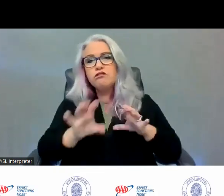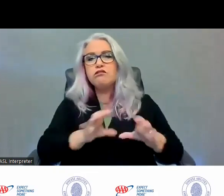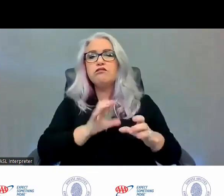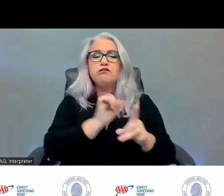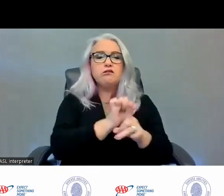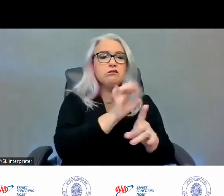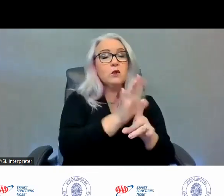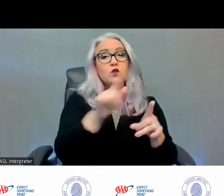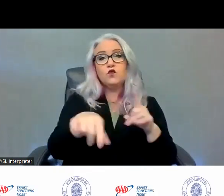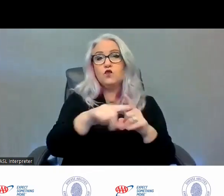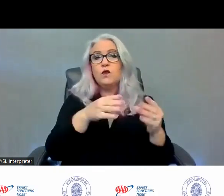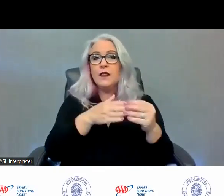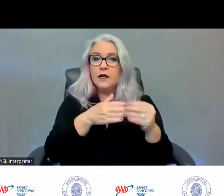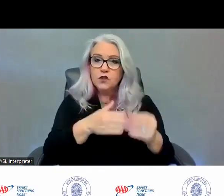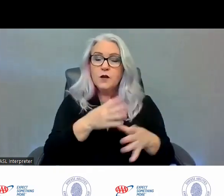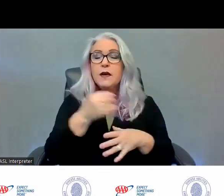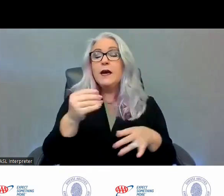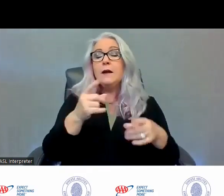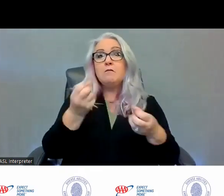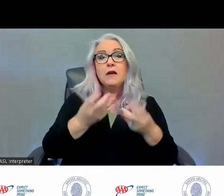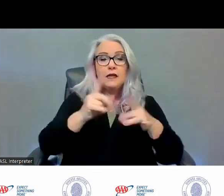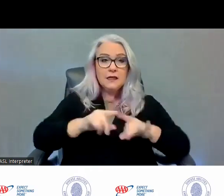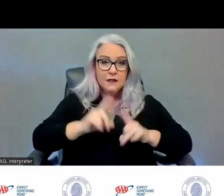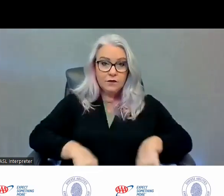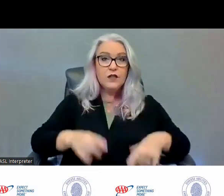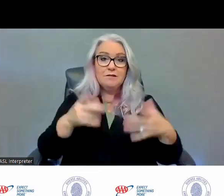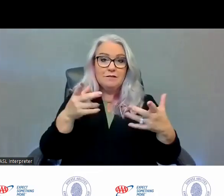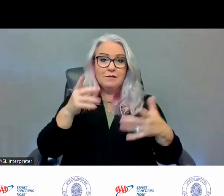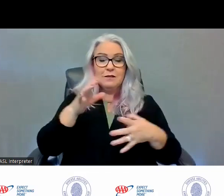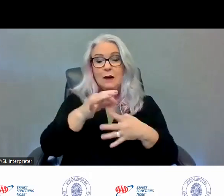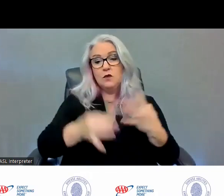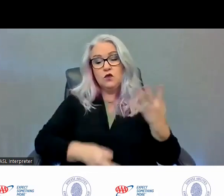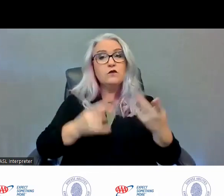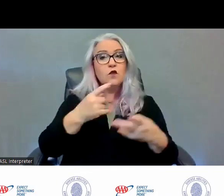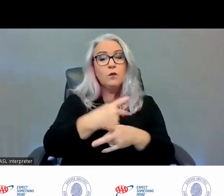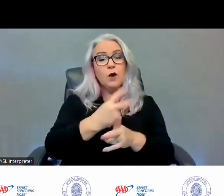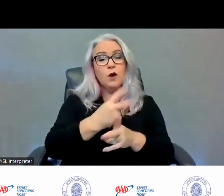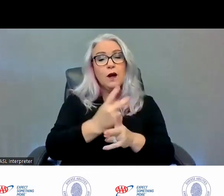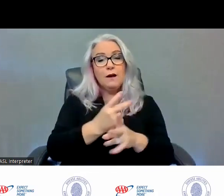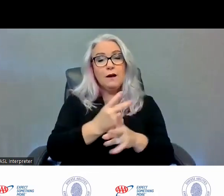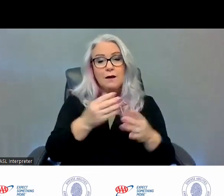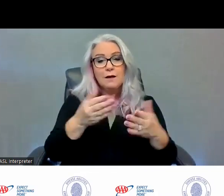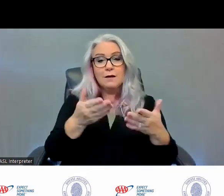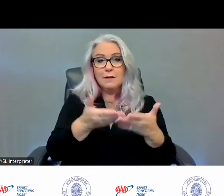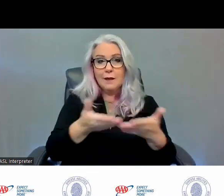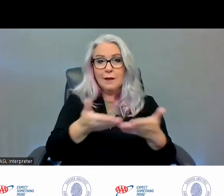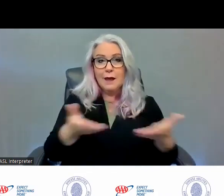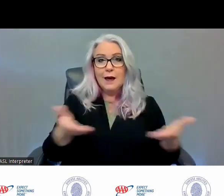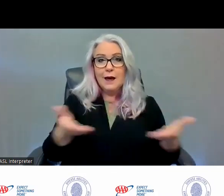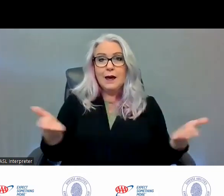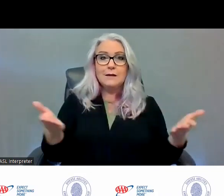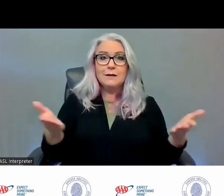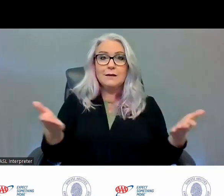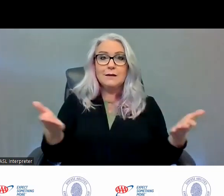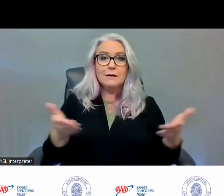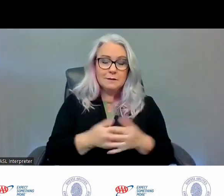of product lines. And some departments that have offered internship positions in